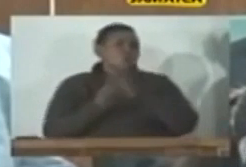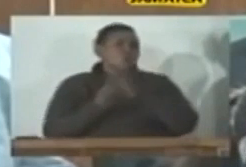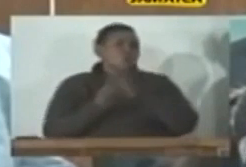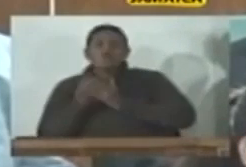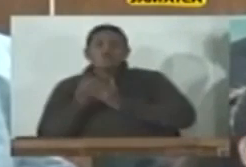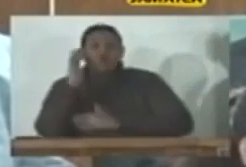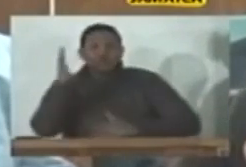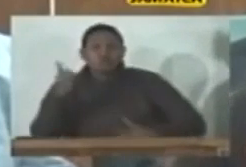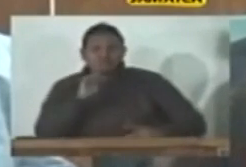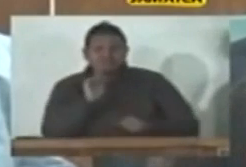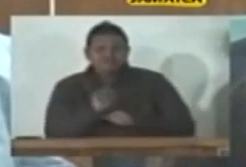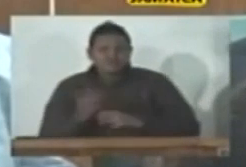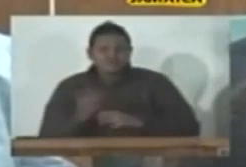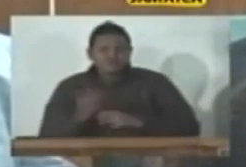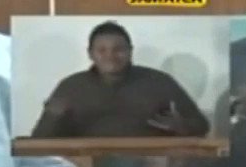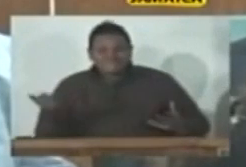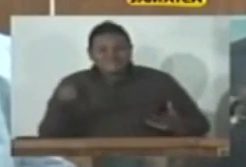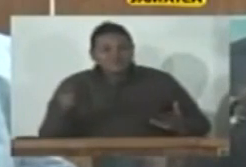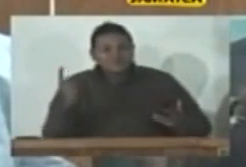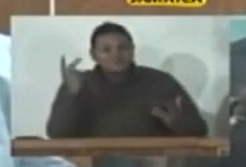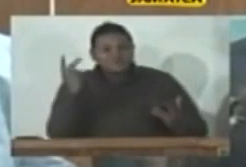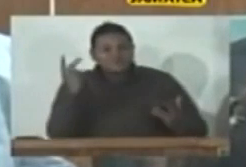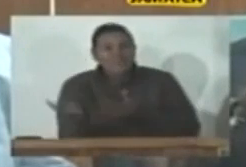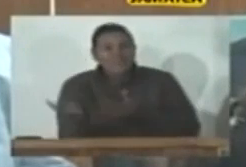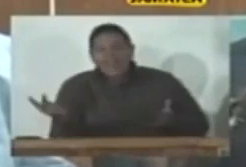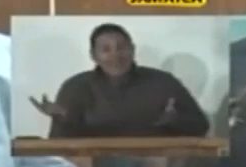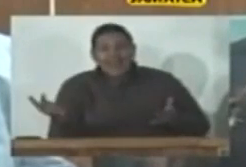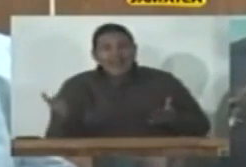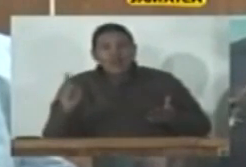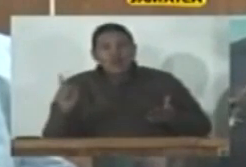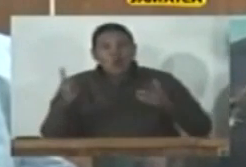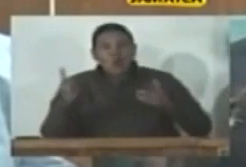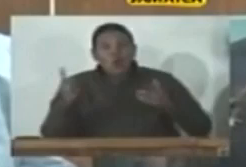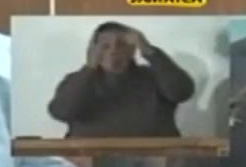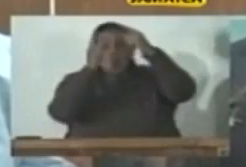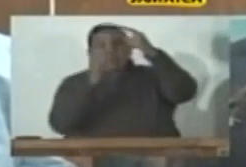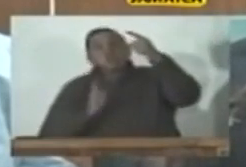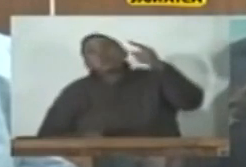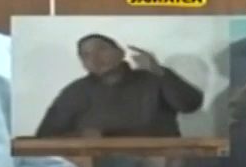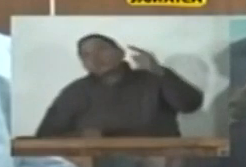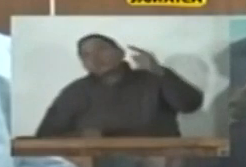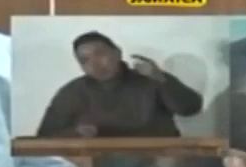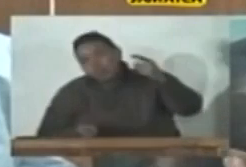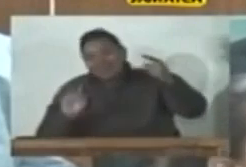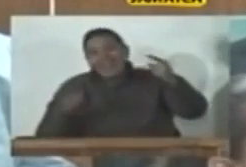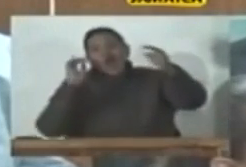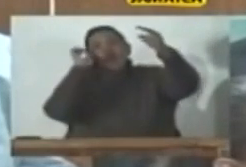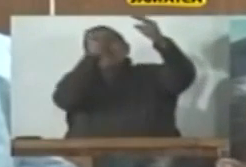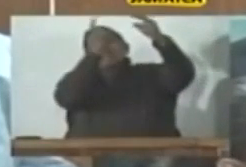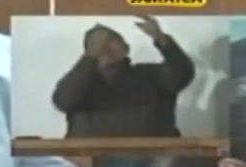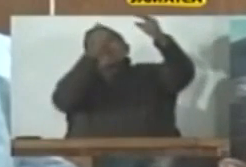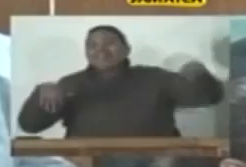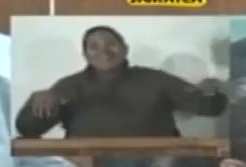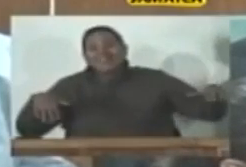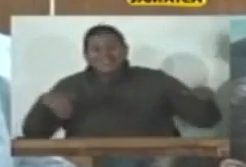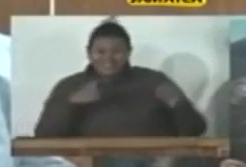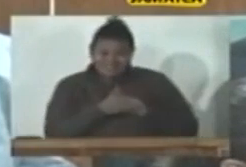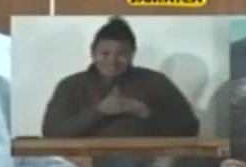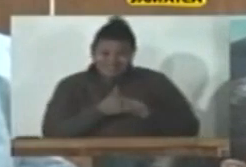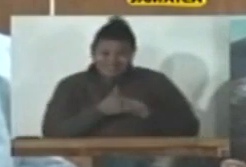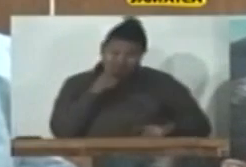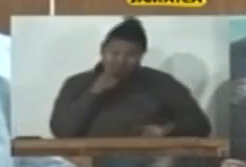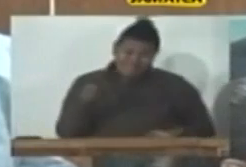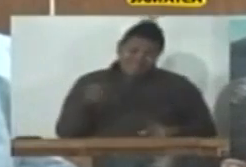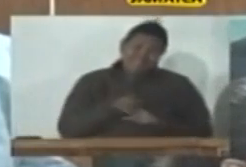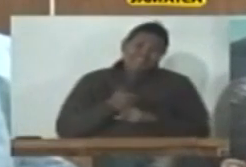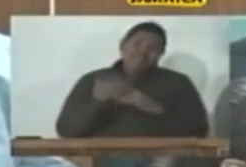own targets. In fact, as I've stated, you're now way behind the growth targets in the 2013 PNP